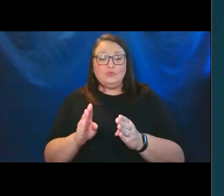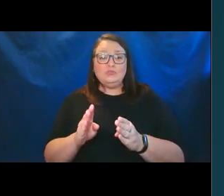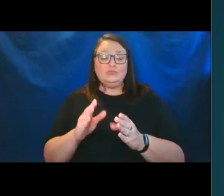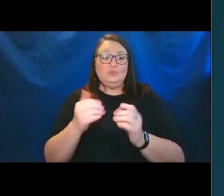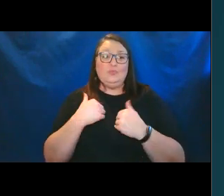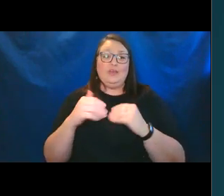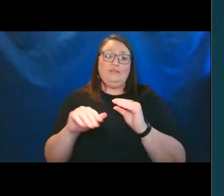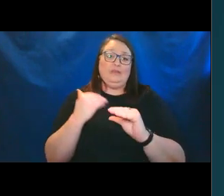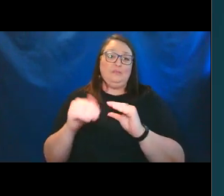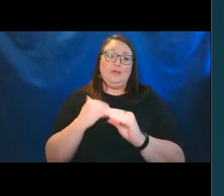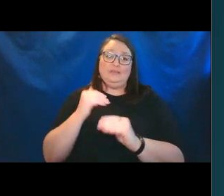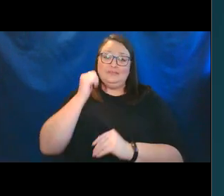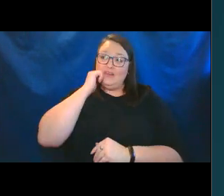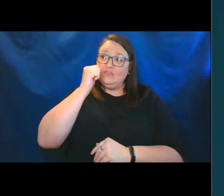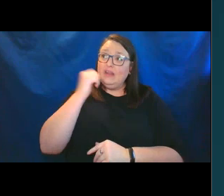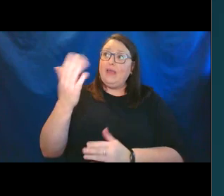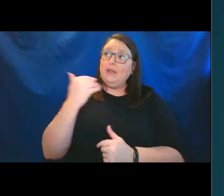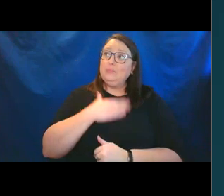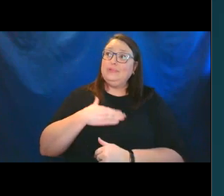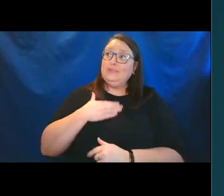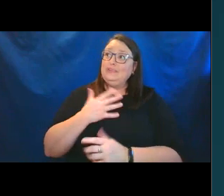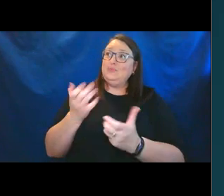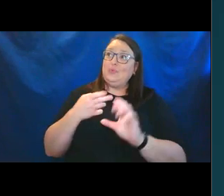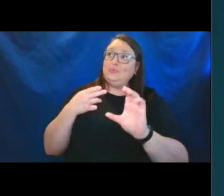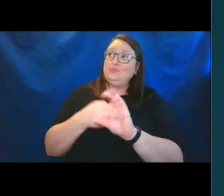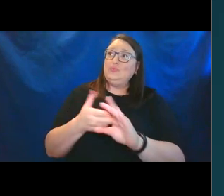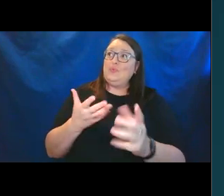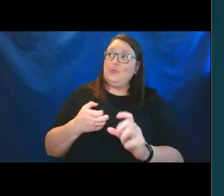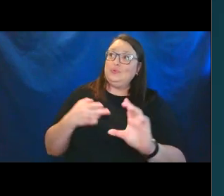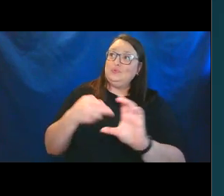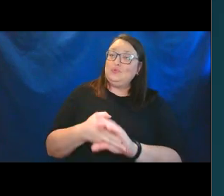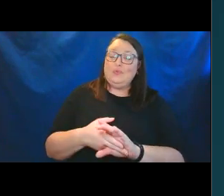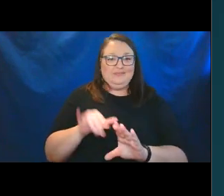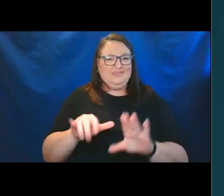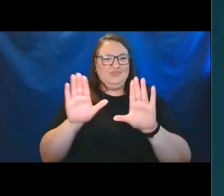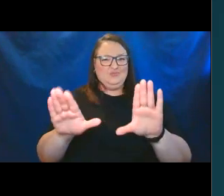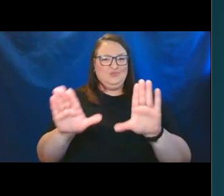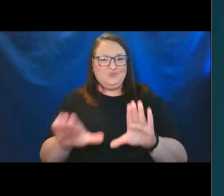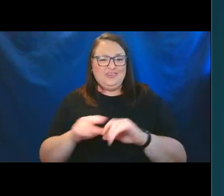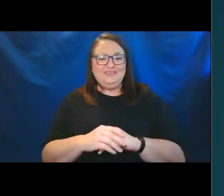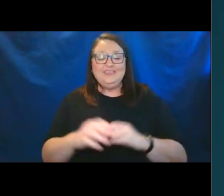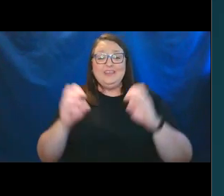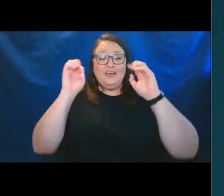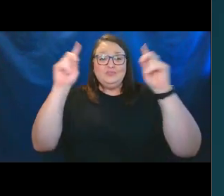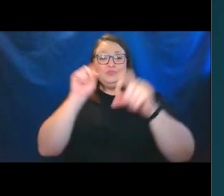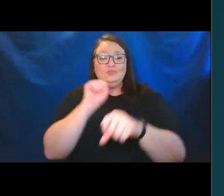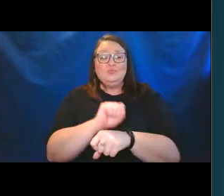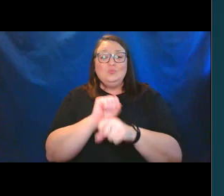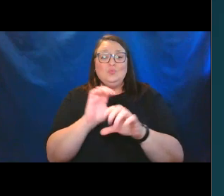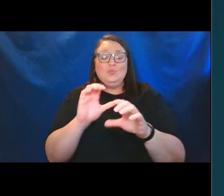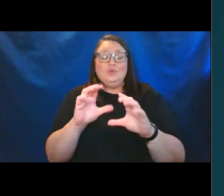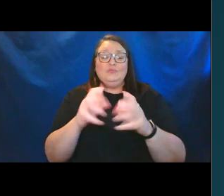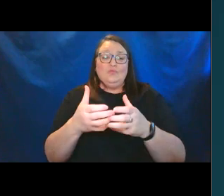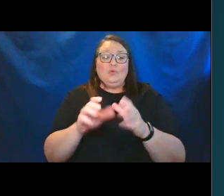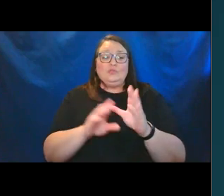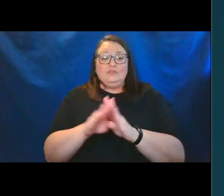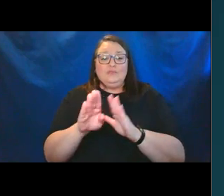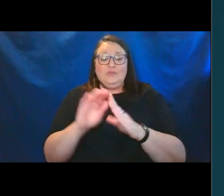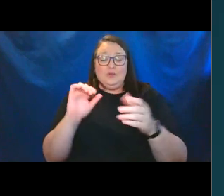want to be included, which is a great thing for us. We have education and workforce partners, workforce development